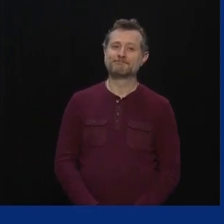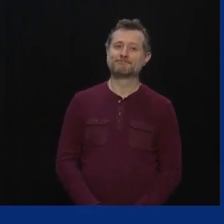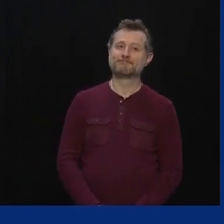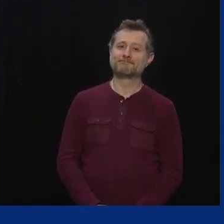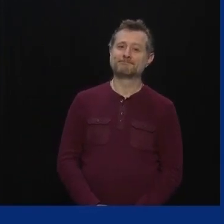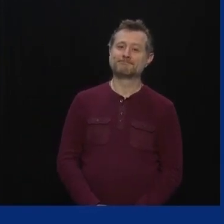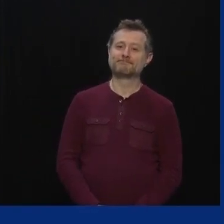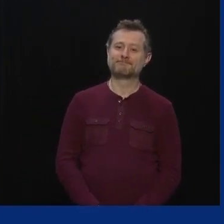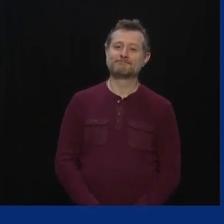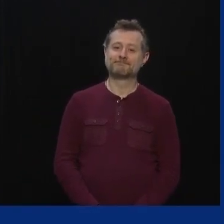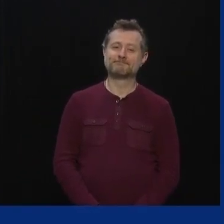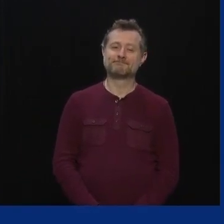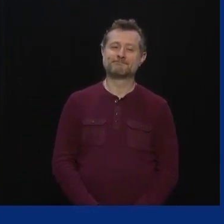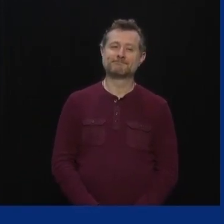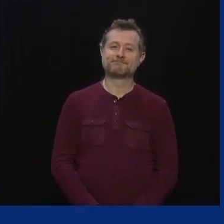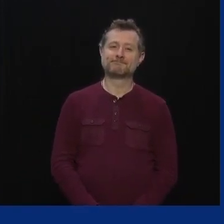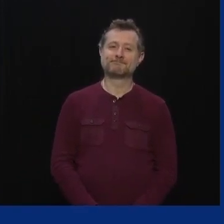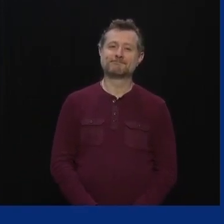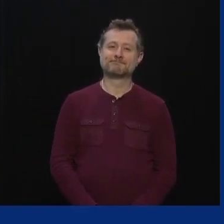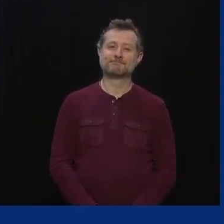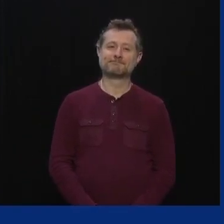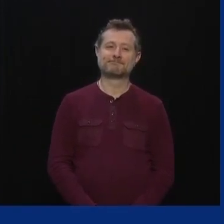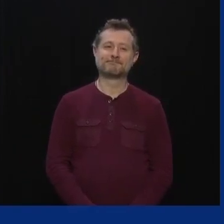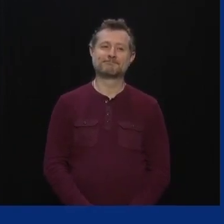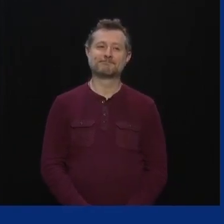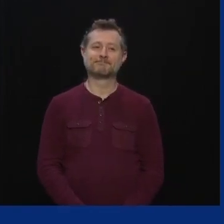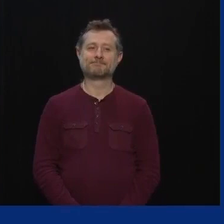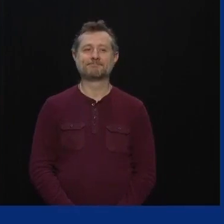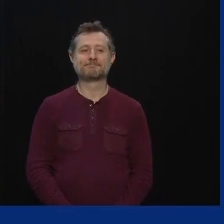Okay, 1, 2, 3.